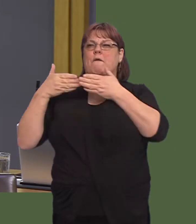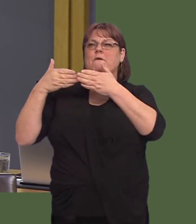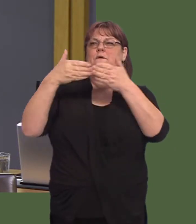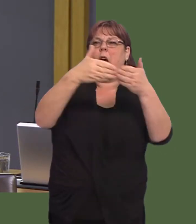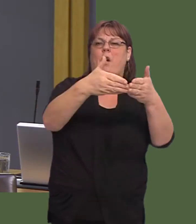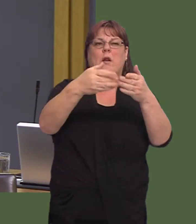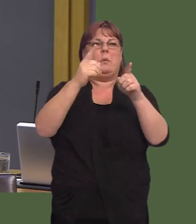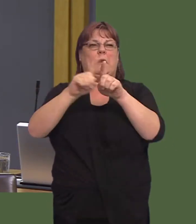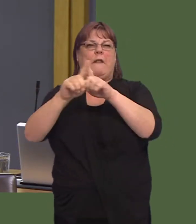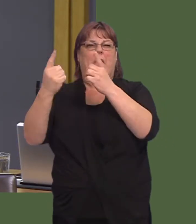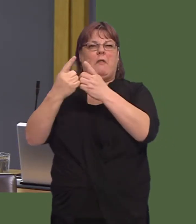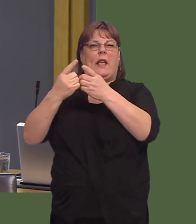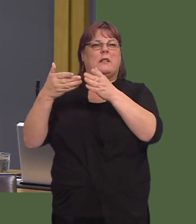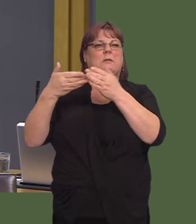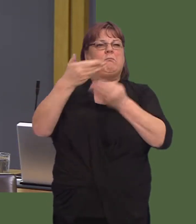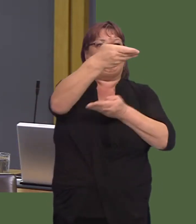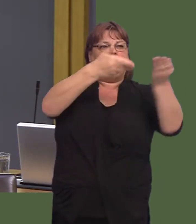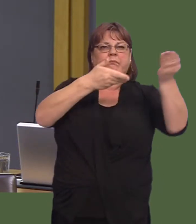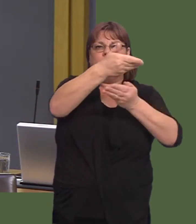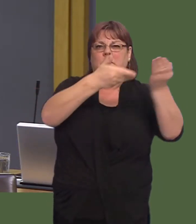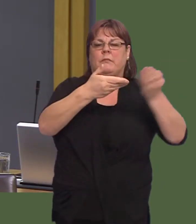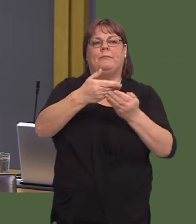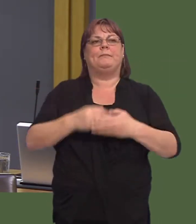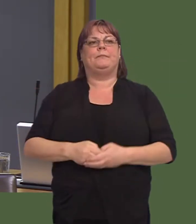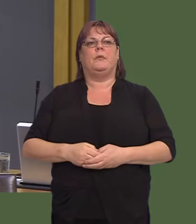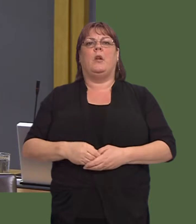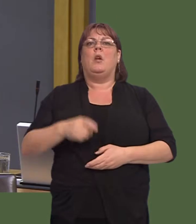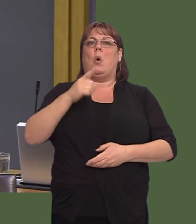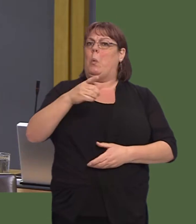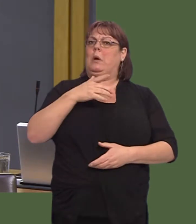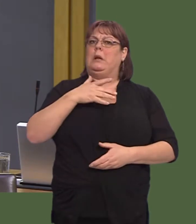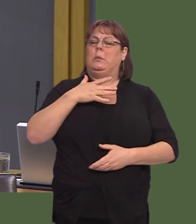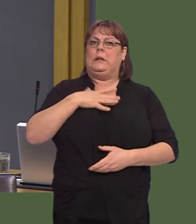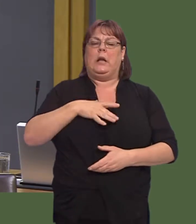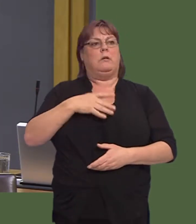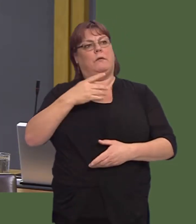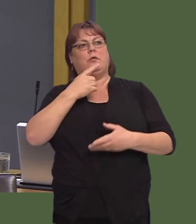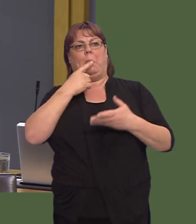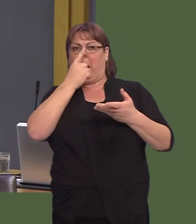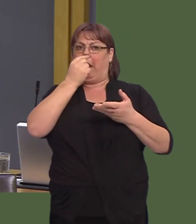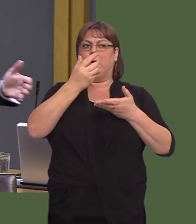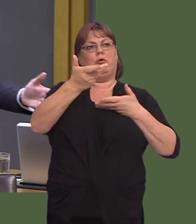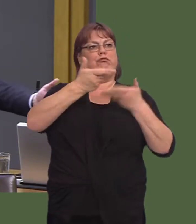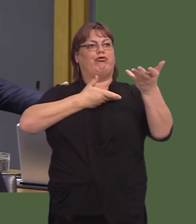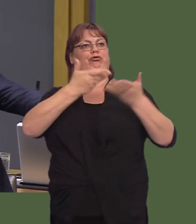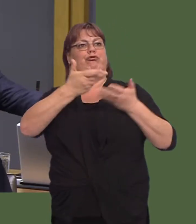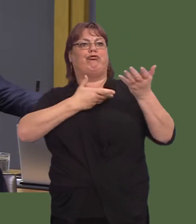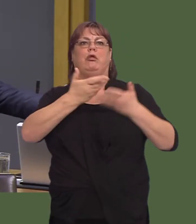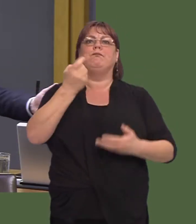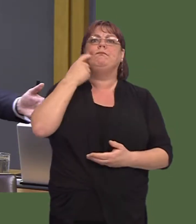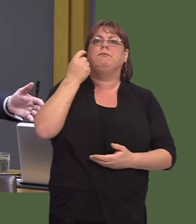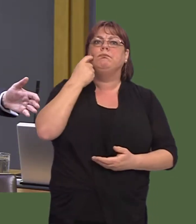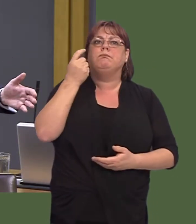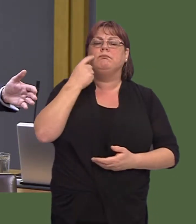goods. Now, trade is entirely reliant on the free flow of goods, and trade